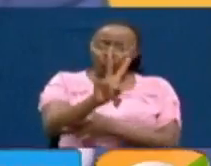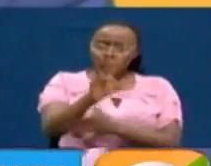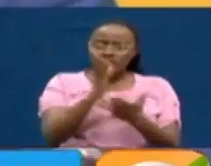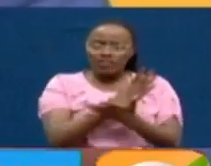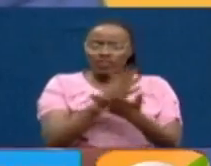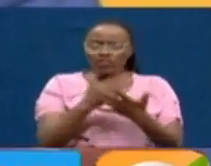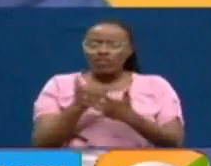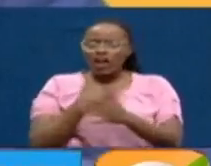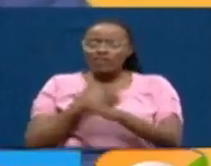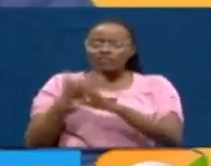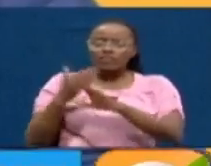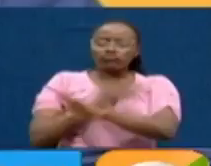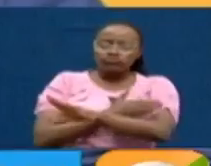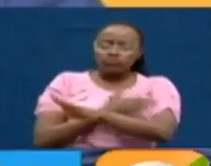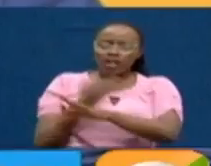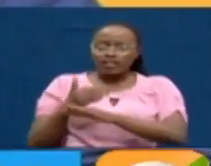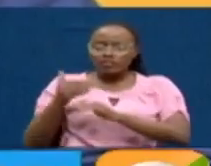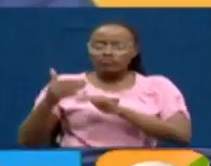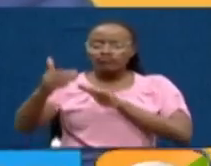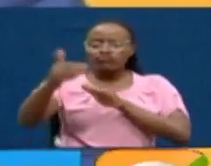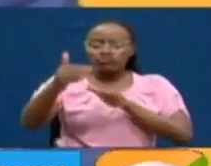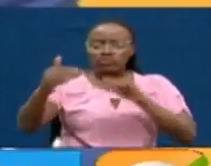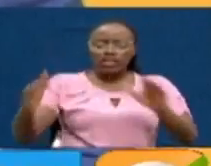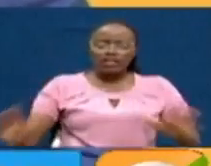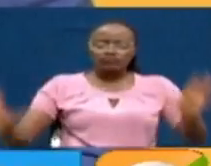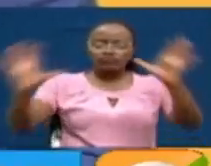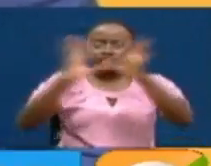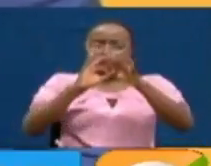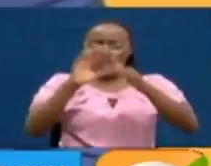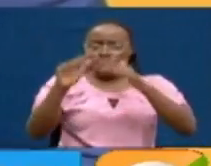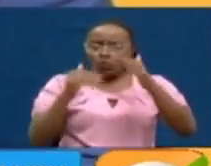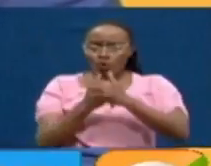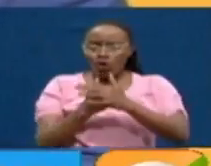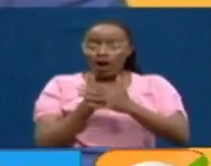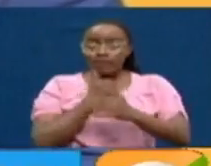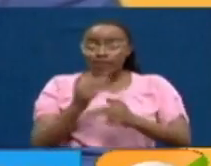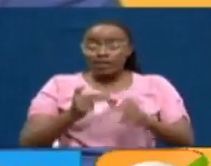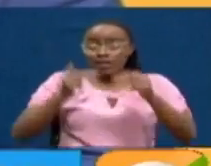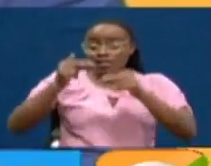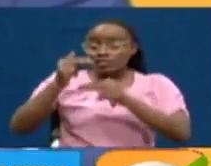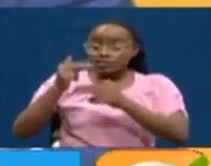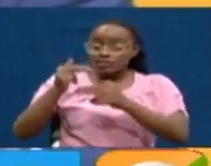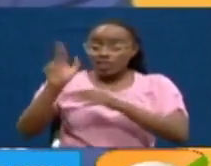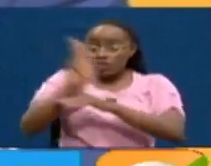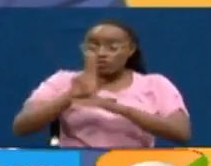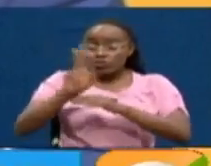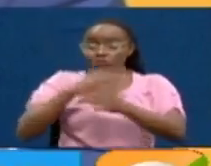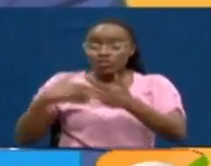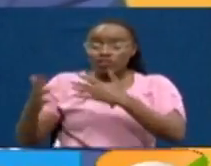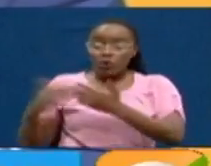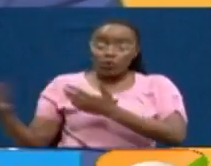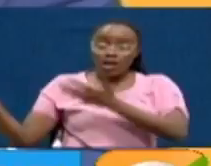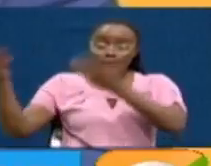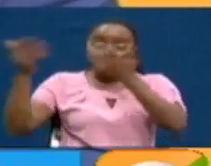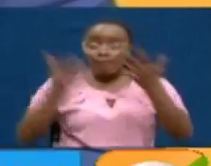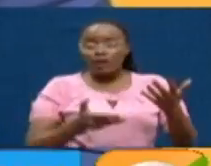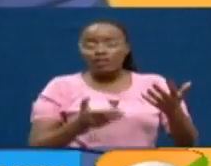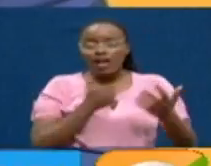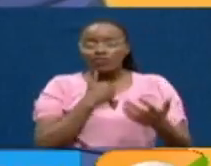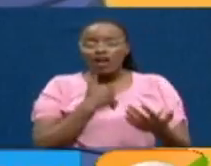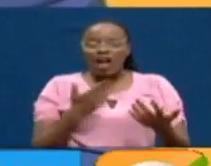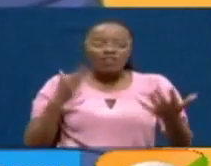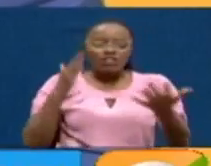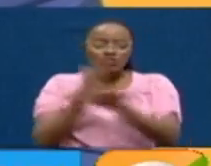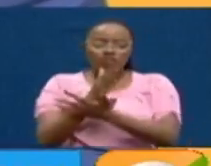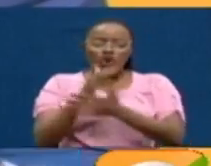do backward and forward integration, but there is high consumption of what is imported, we don't have loyalty